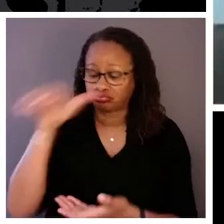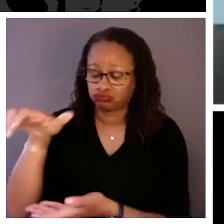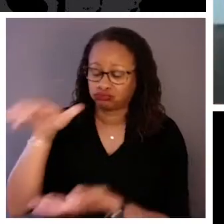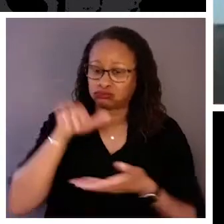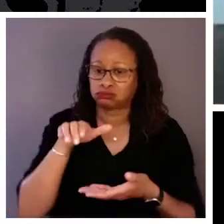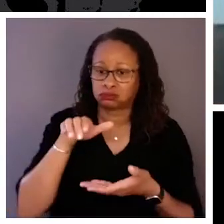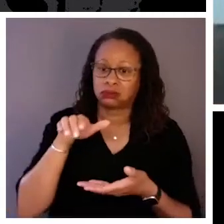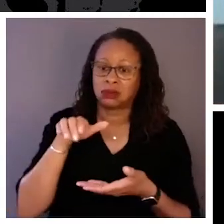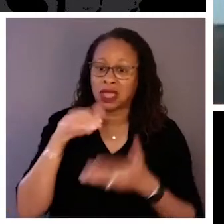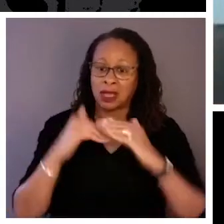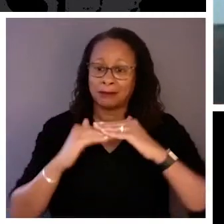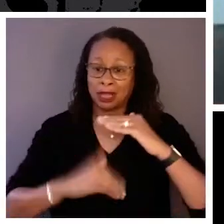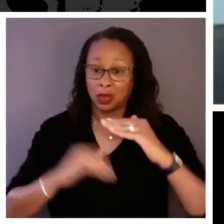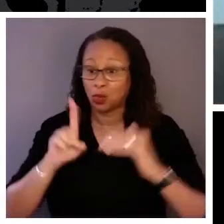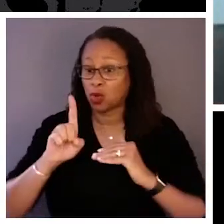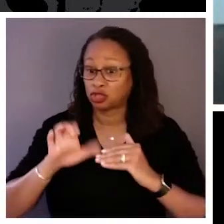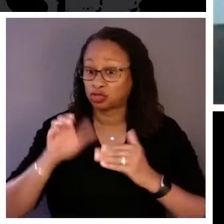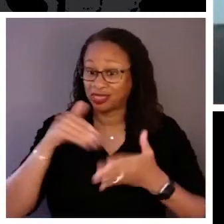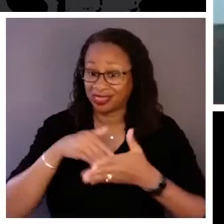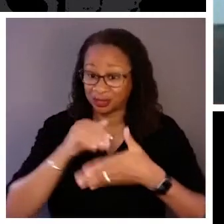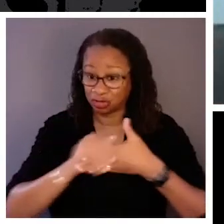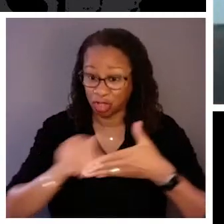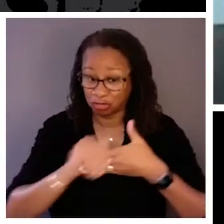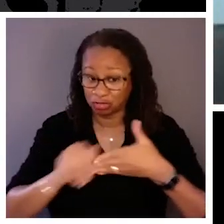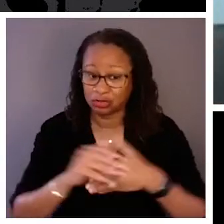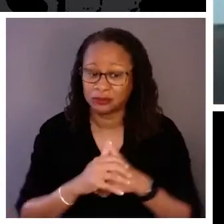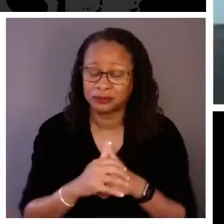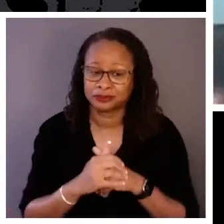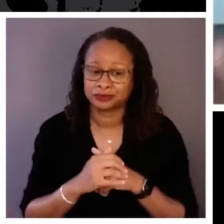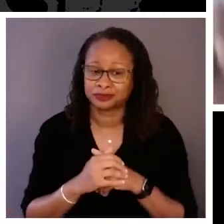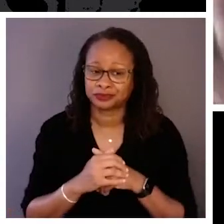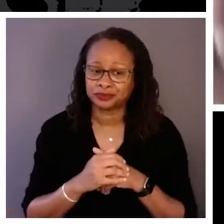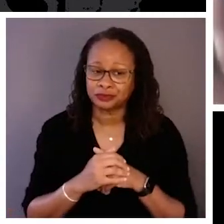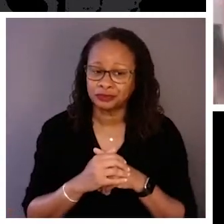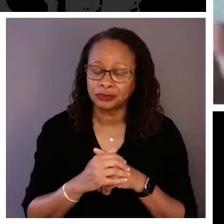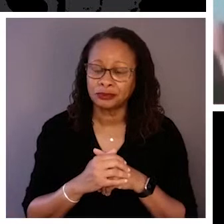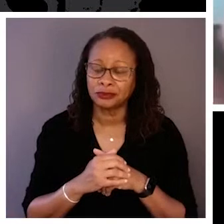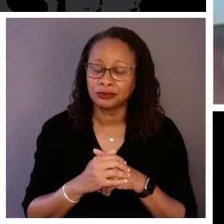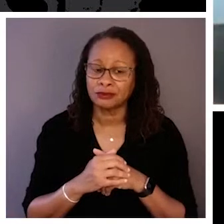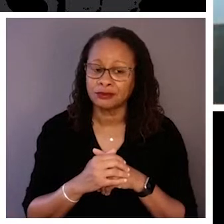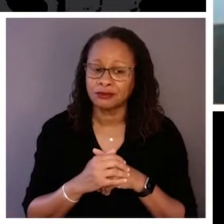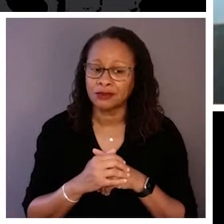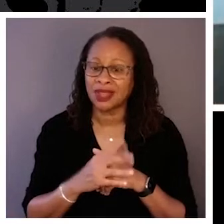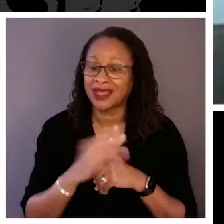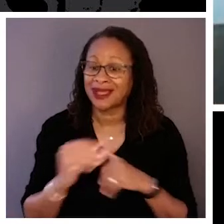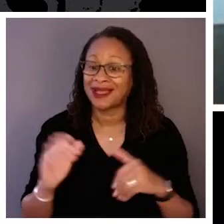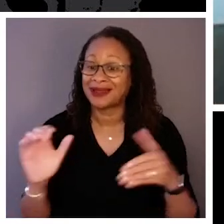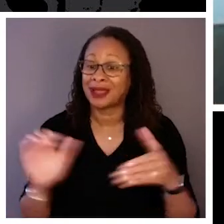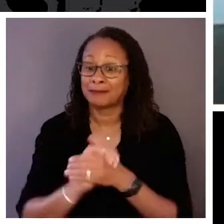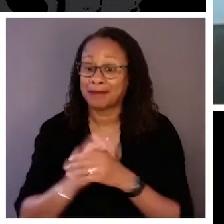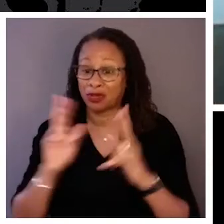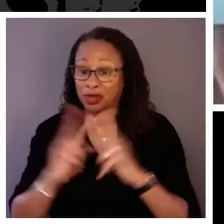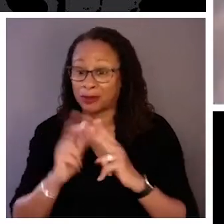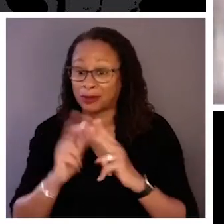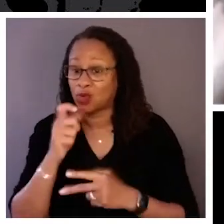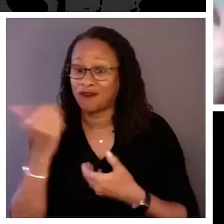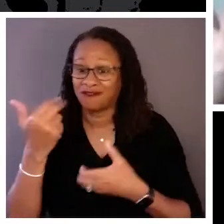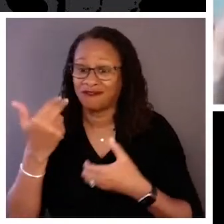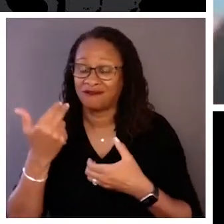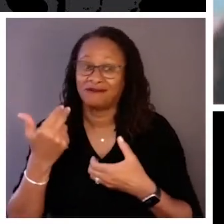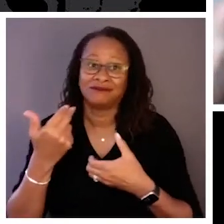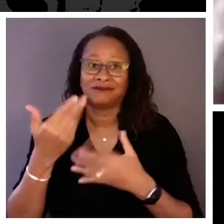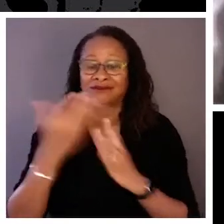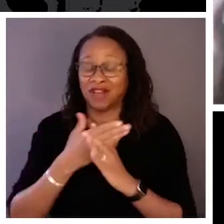below $100,000 and married couples who file joint tax return whose